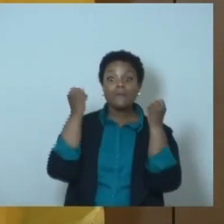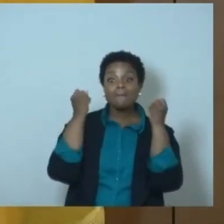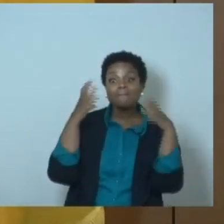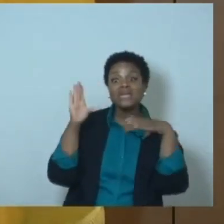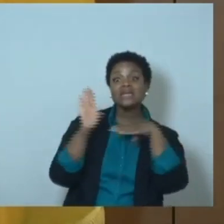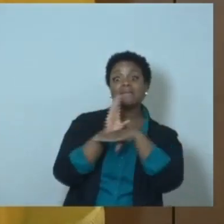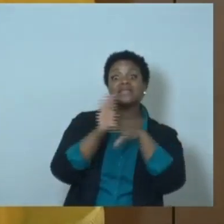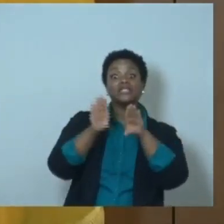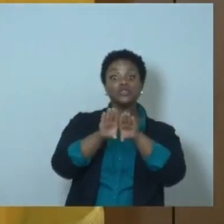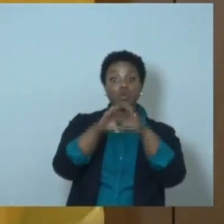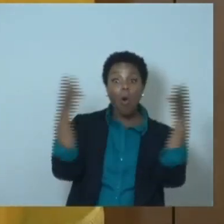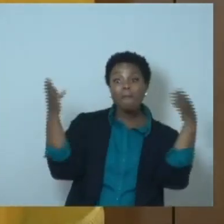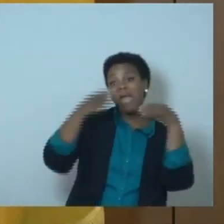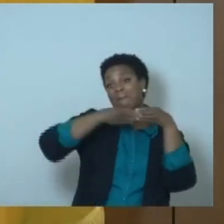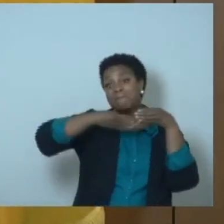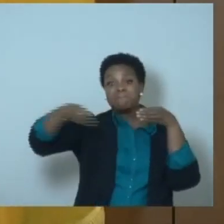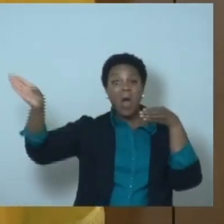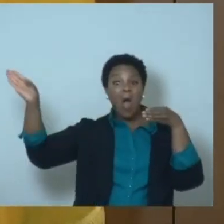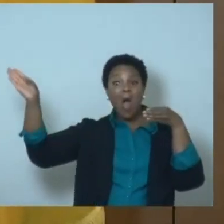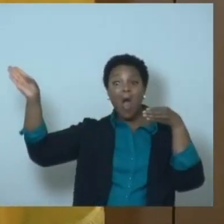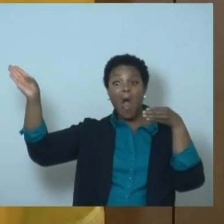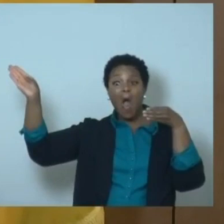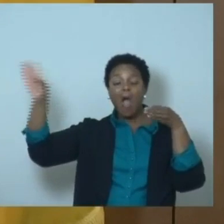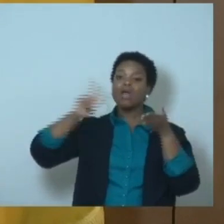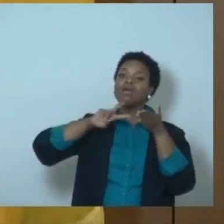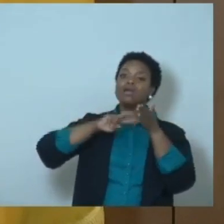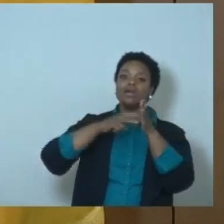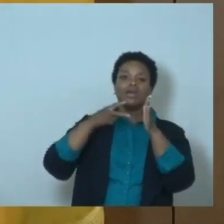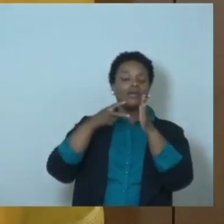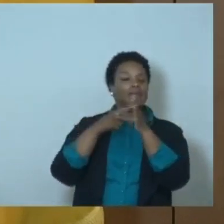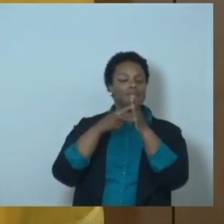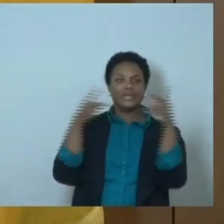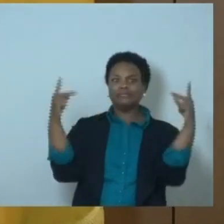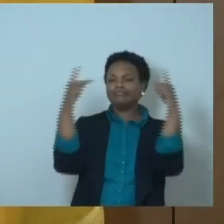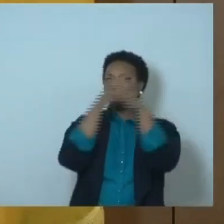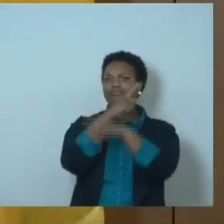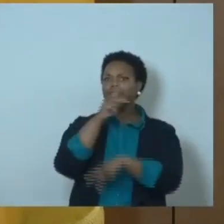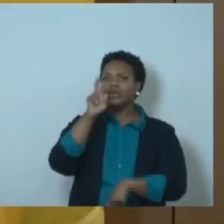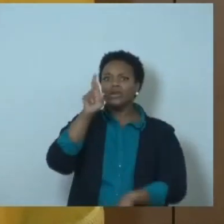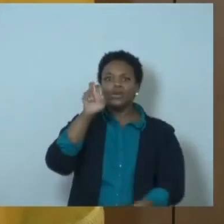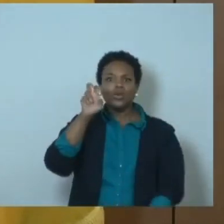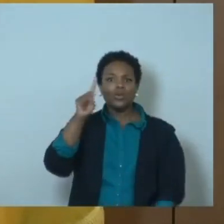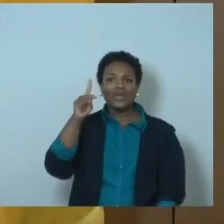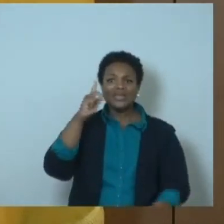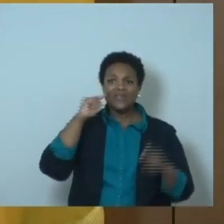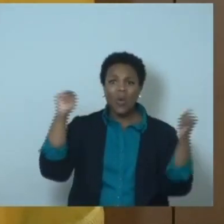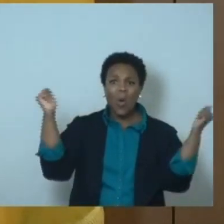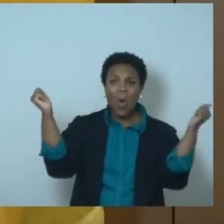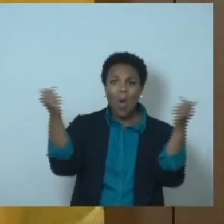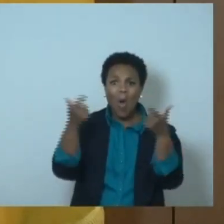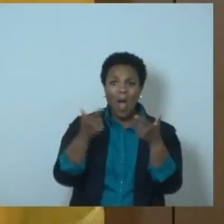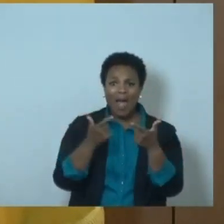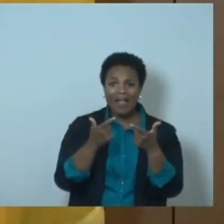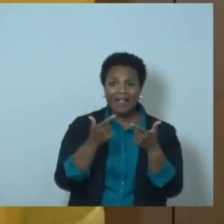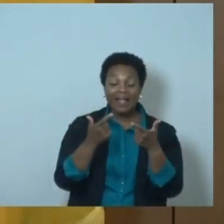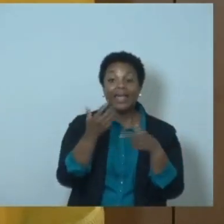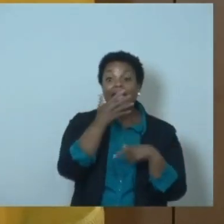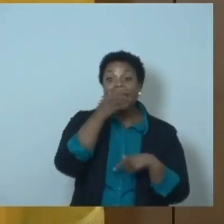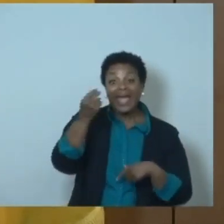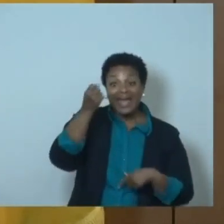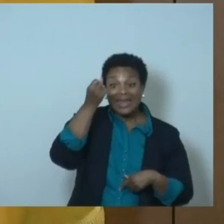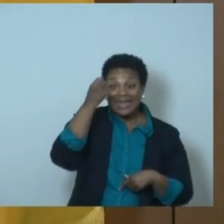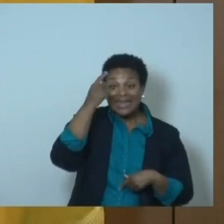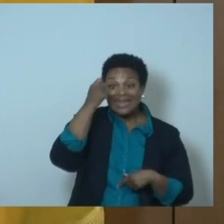fast, then we create untenable risk for populations who don't have the same ability to make